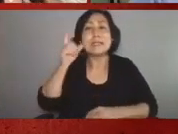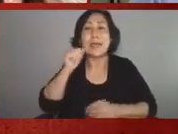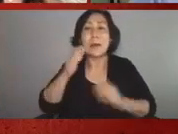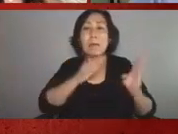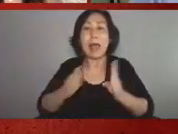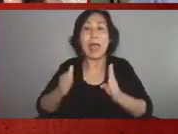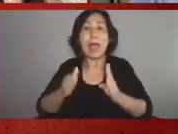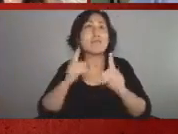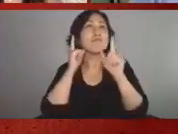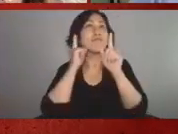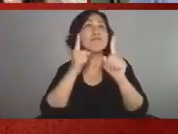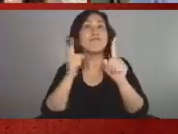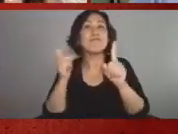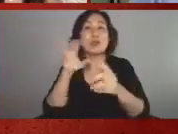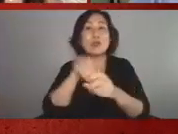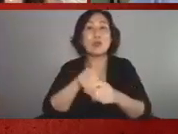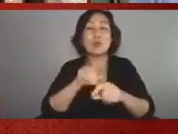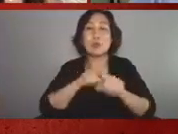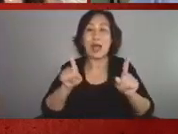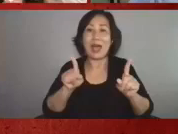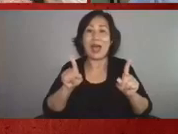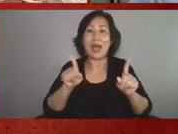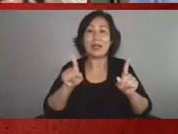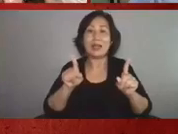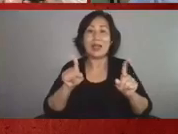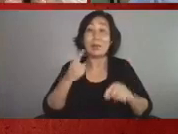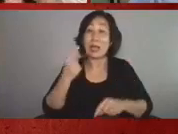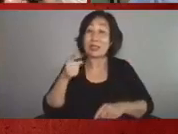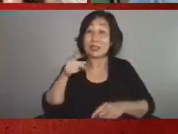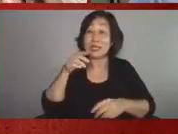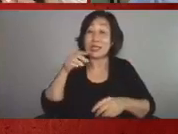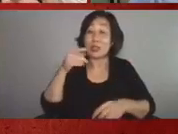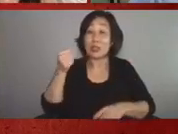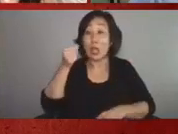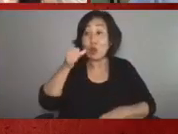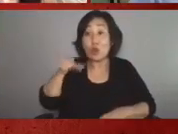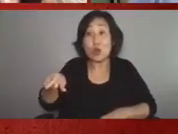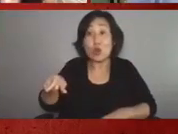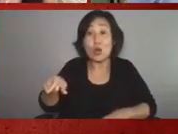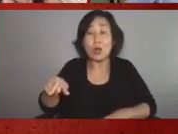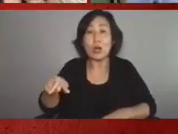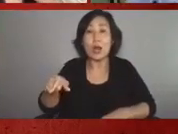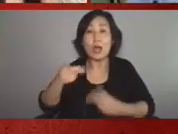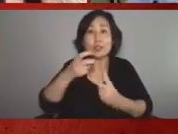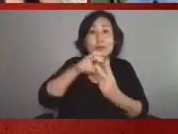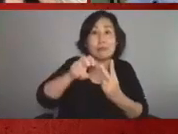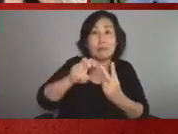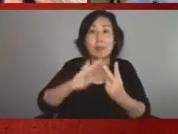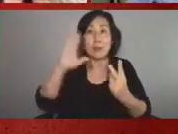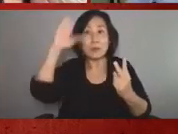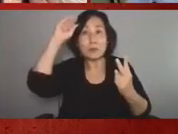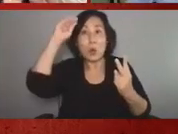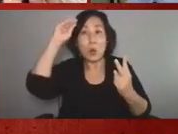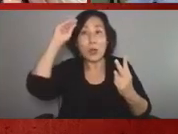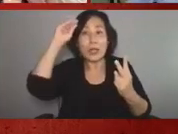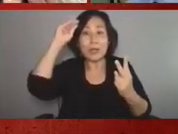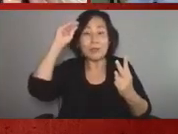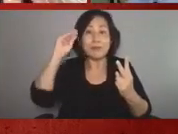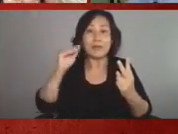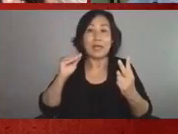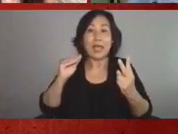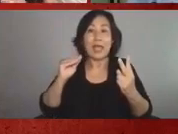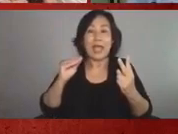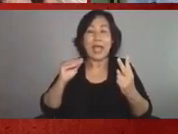their objective. But the fact that there was a girl, you know, and then she becomes a boy and she, you know,